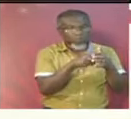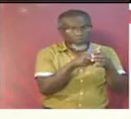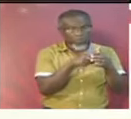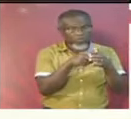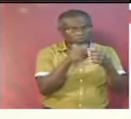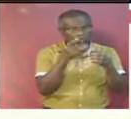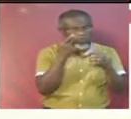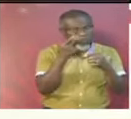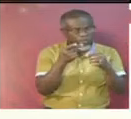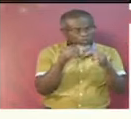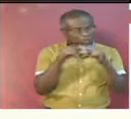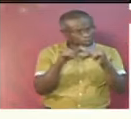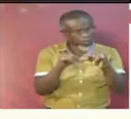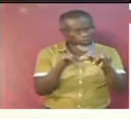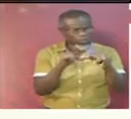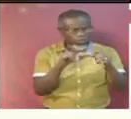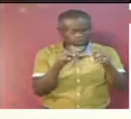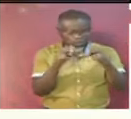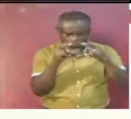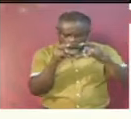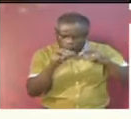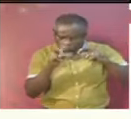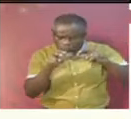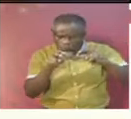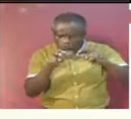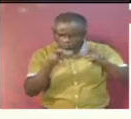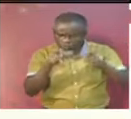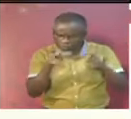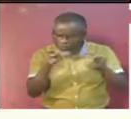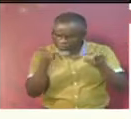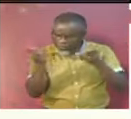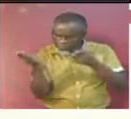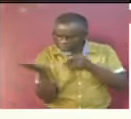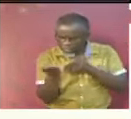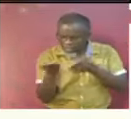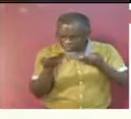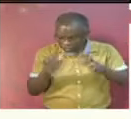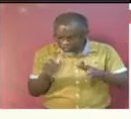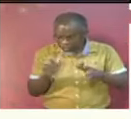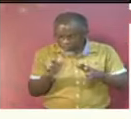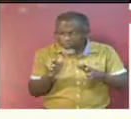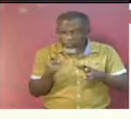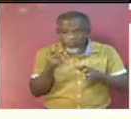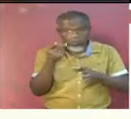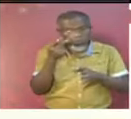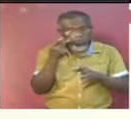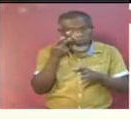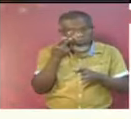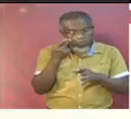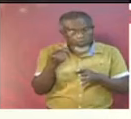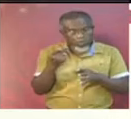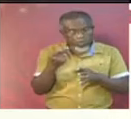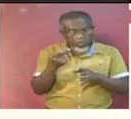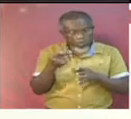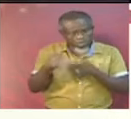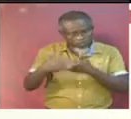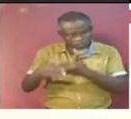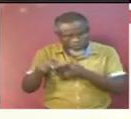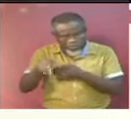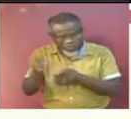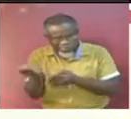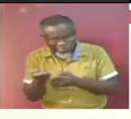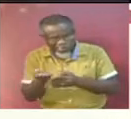of forensic deaths, meaning that's actually from external causes, but swabbed subsequently